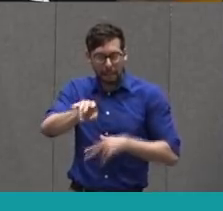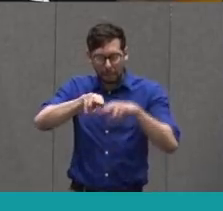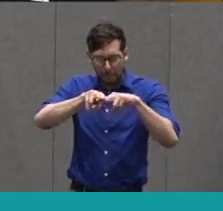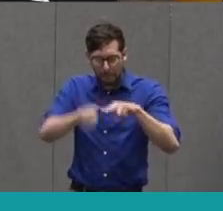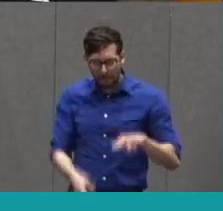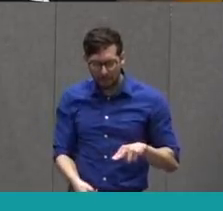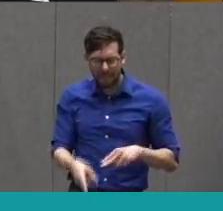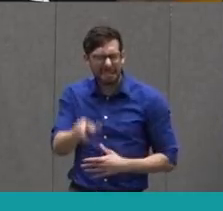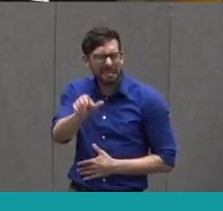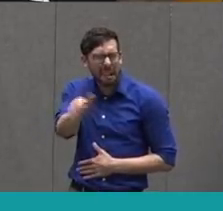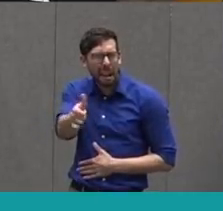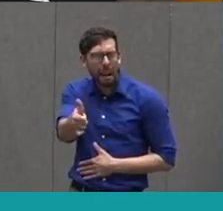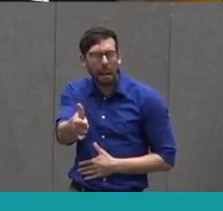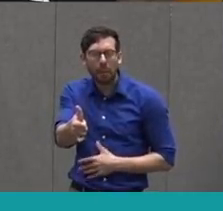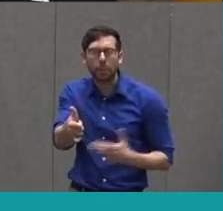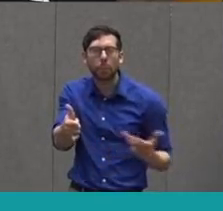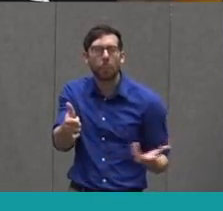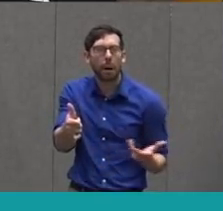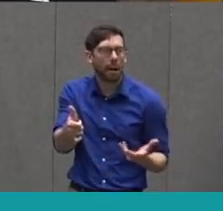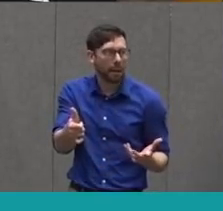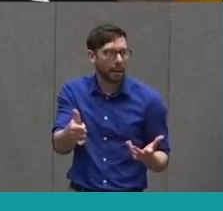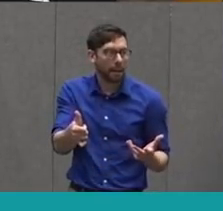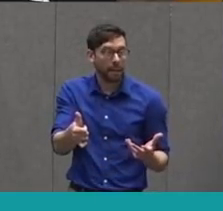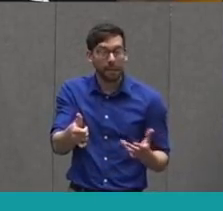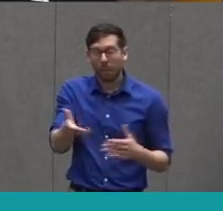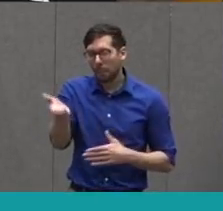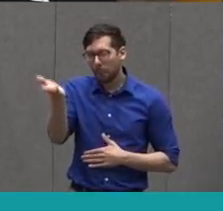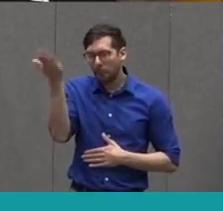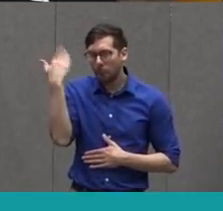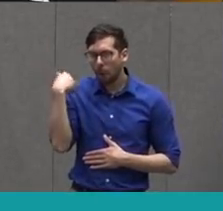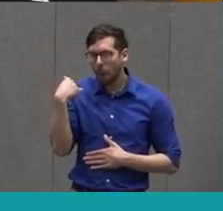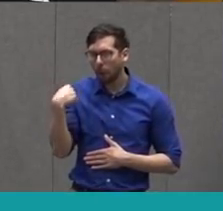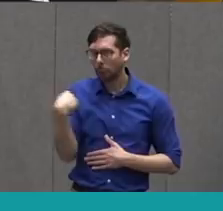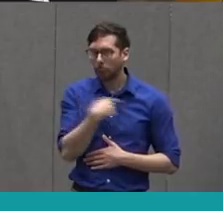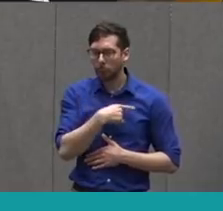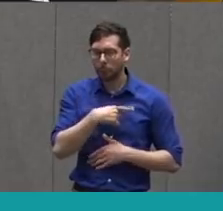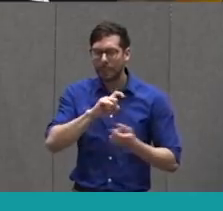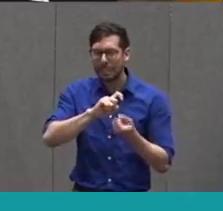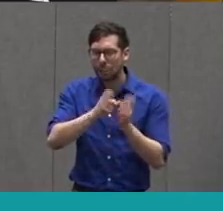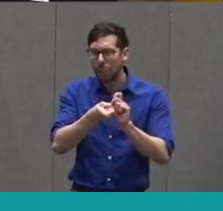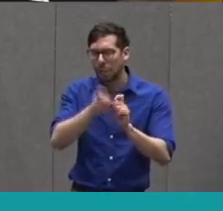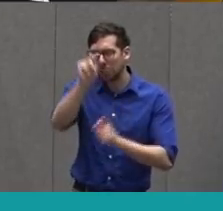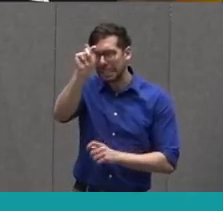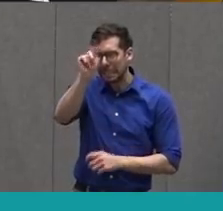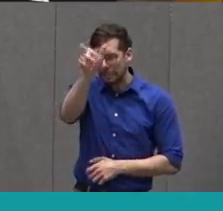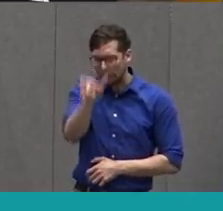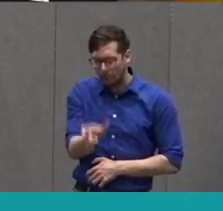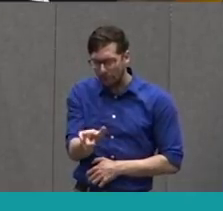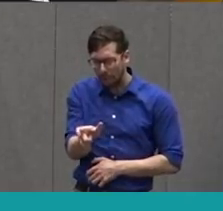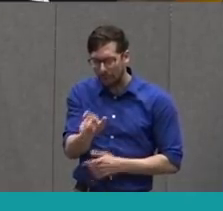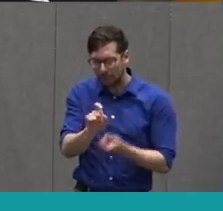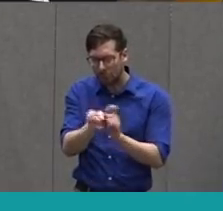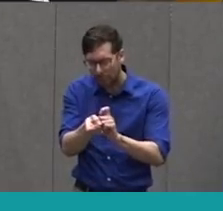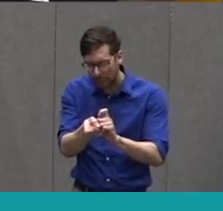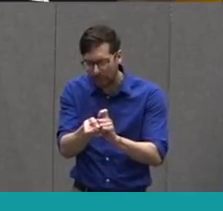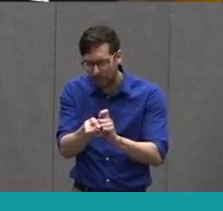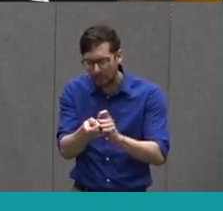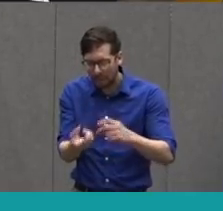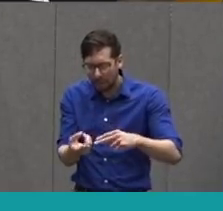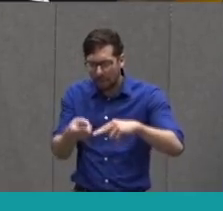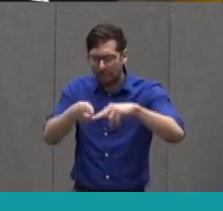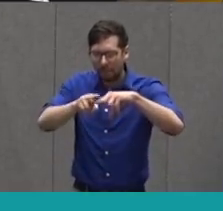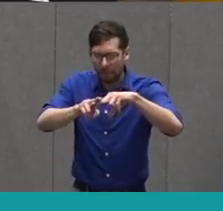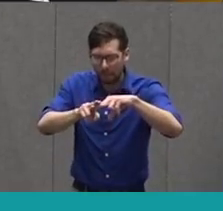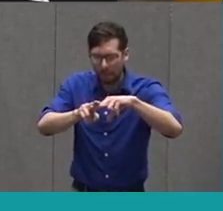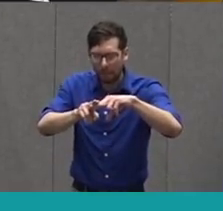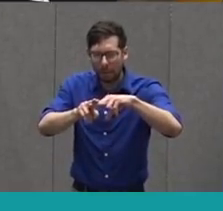the tens column. You are correct. And that we went ahead and did one number up from 5 in placing